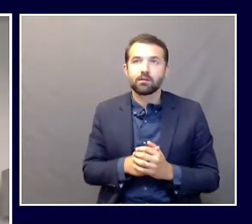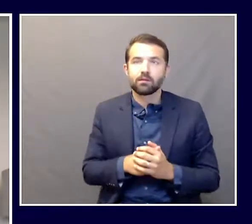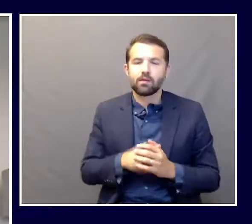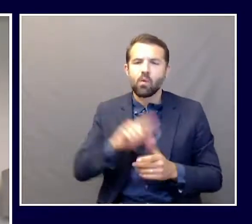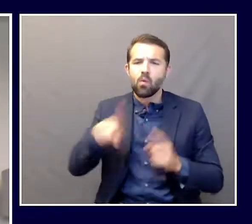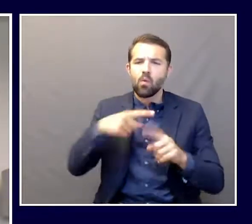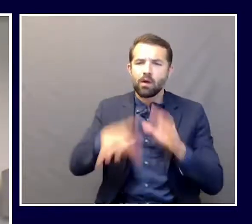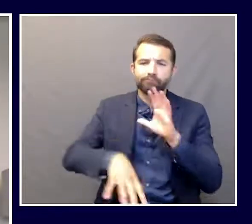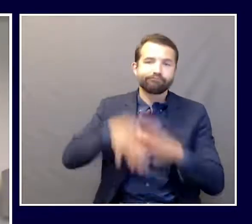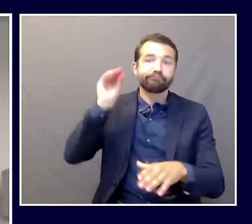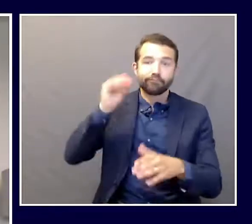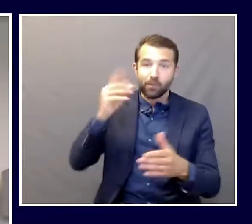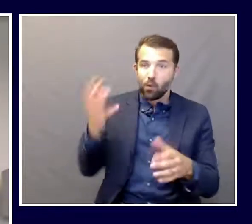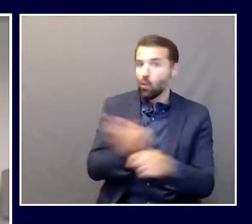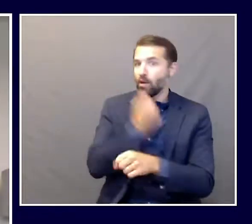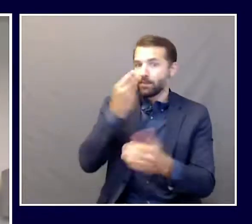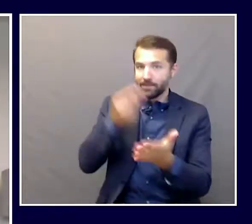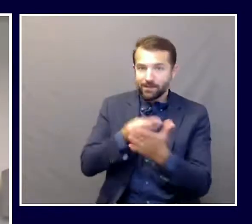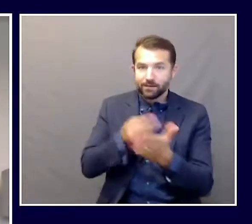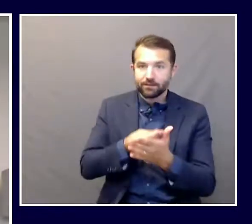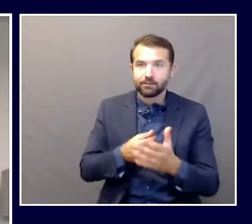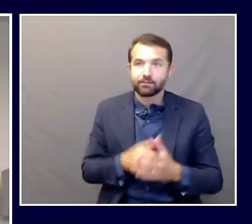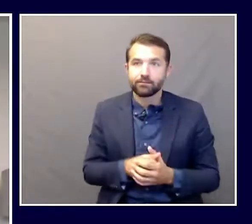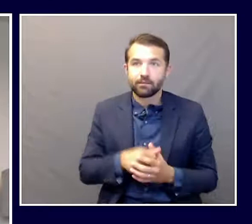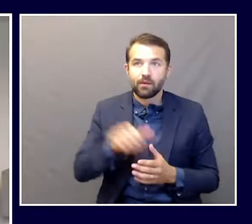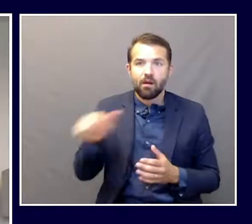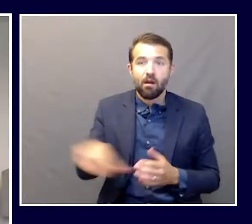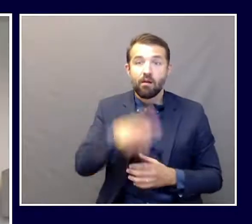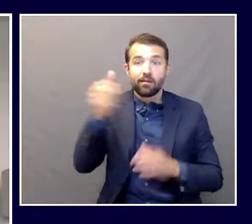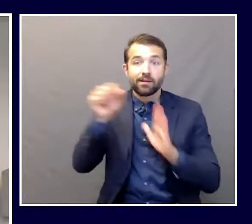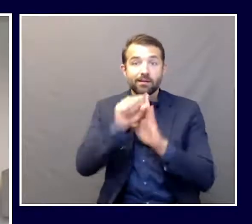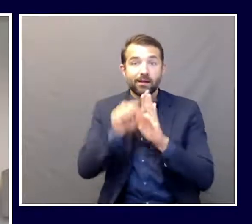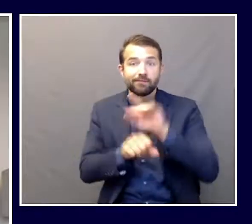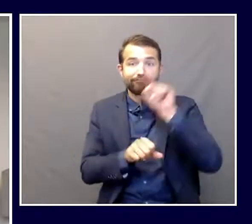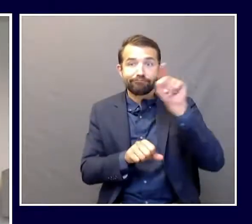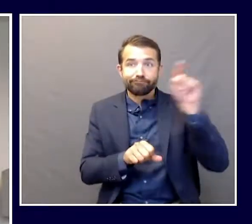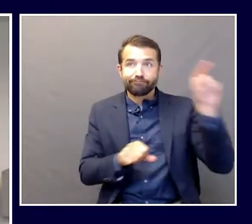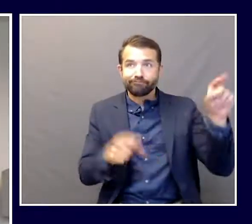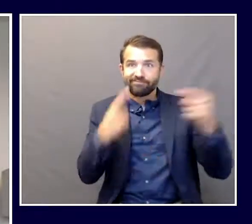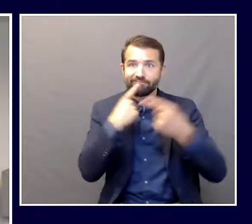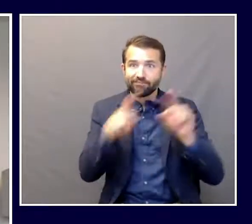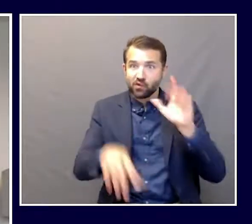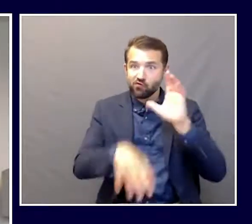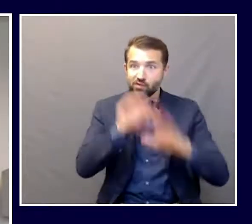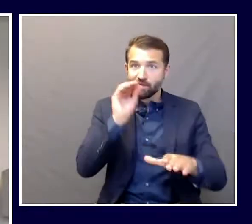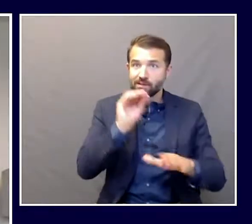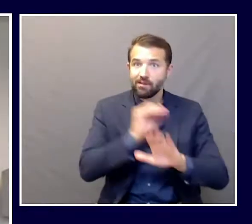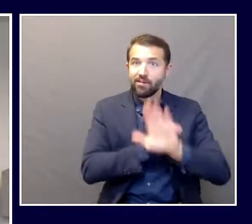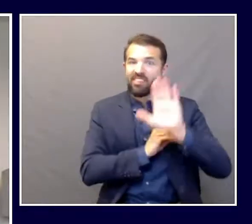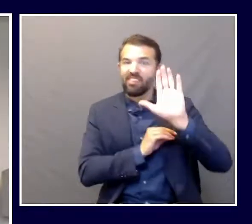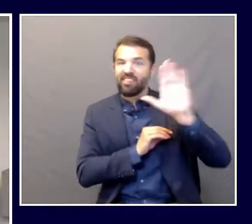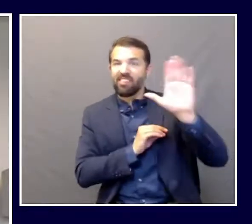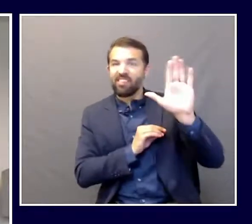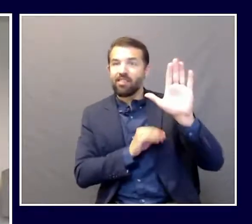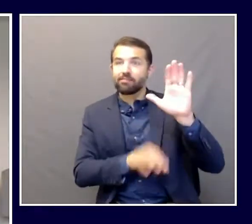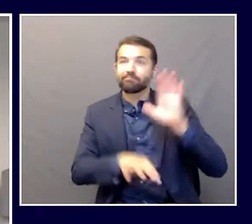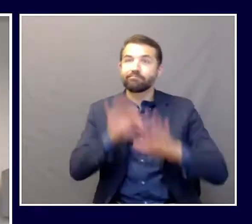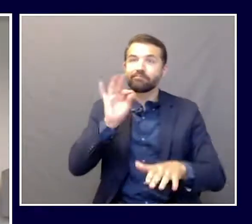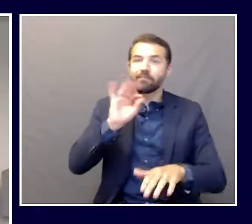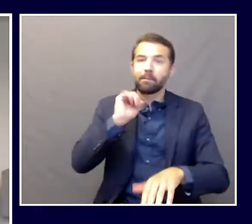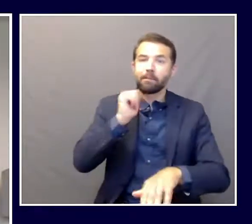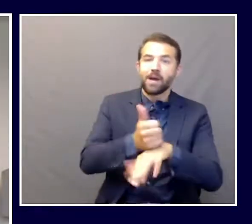vaccine sweepstakes, it was, when the vaccine drop off, I guess, if you want to call it